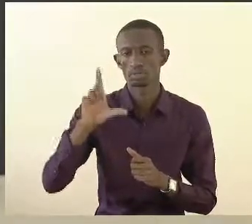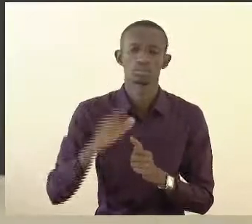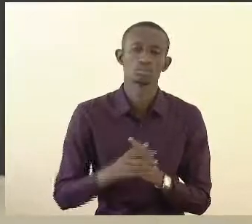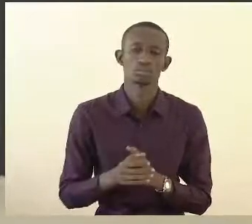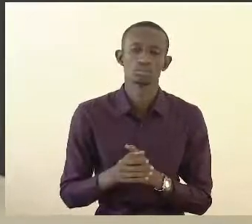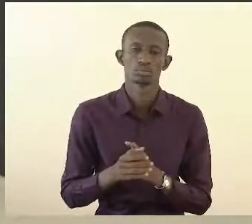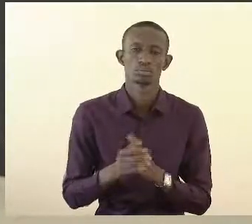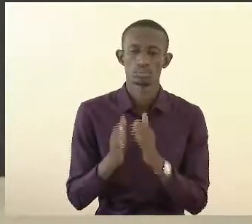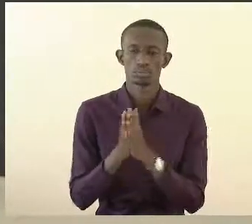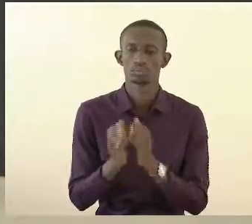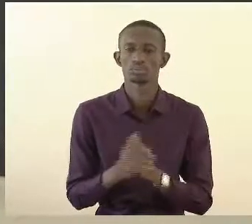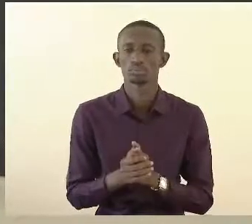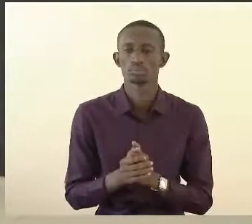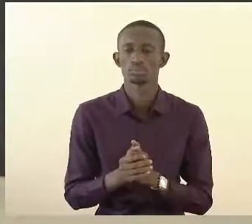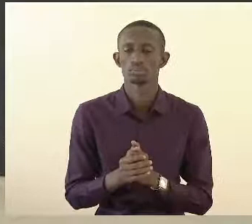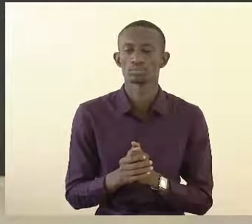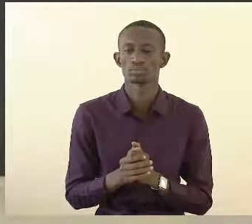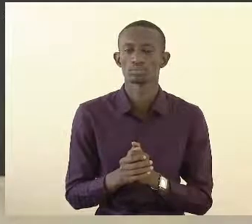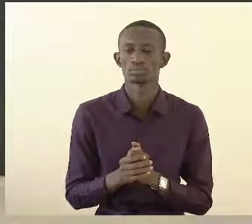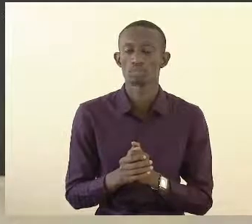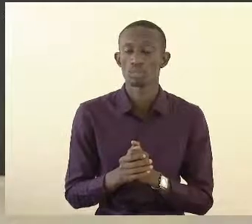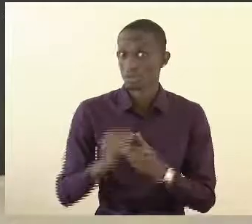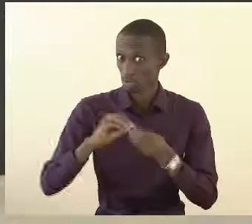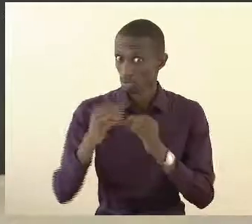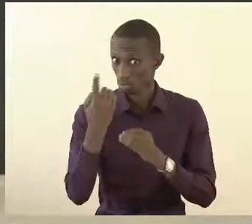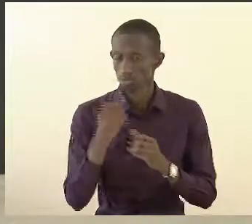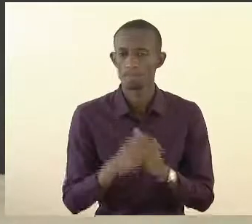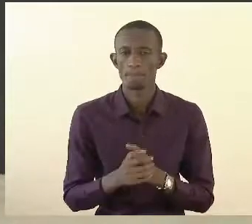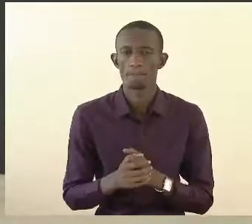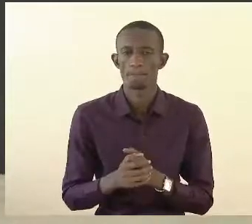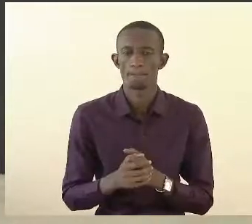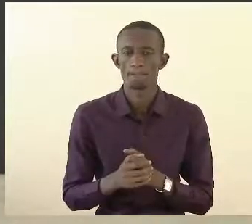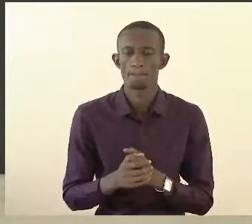Question number 1, we're moving from propane